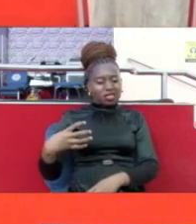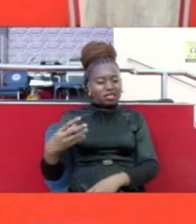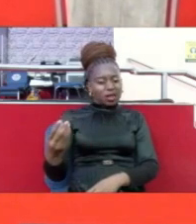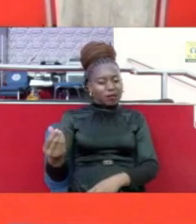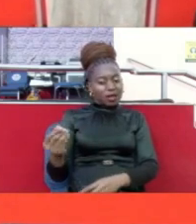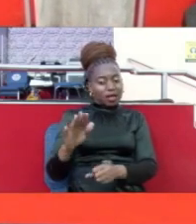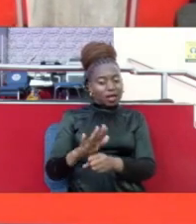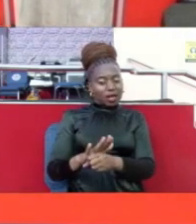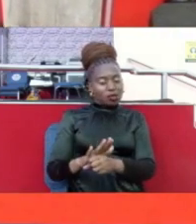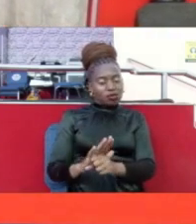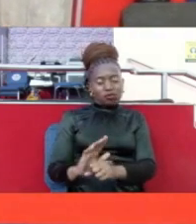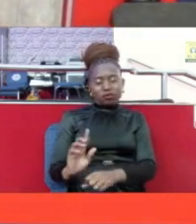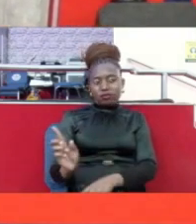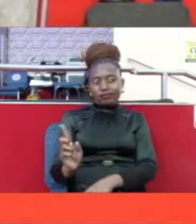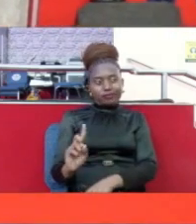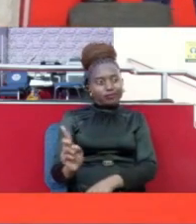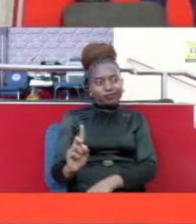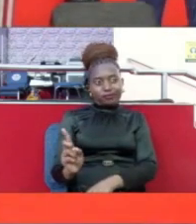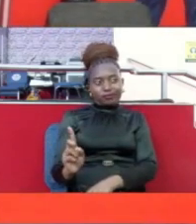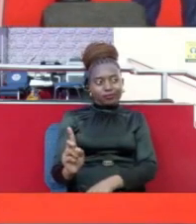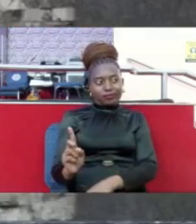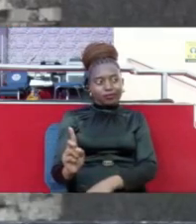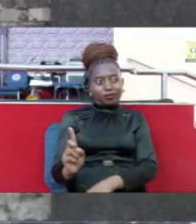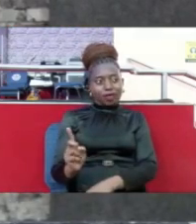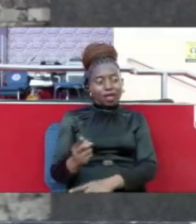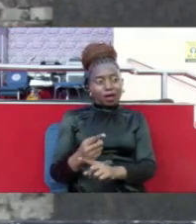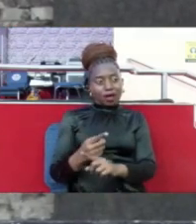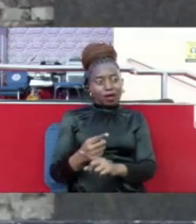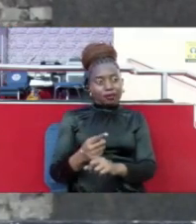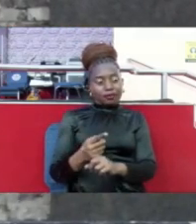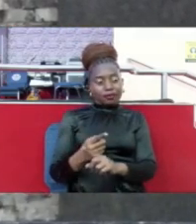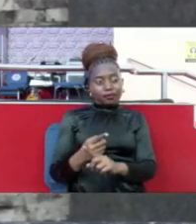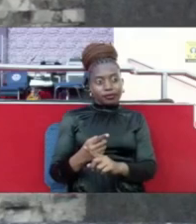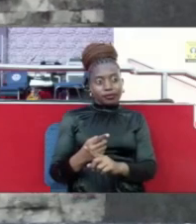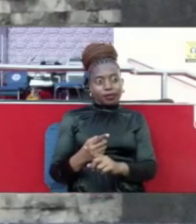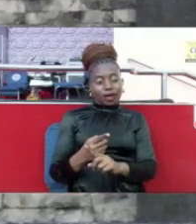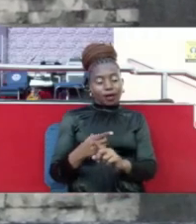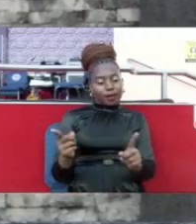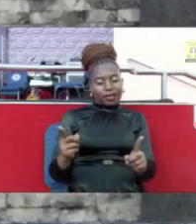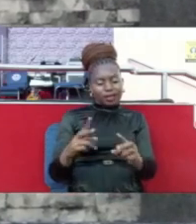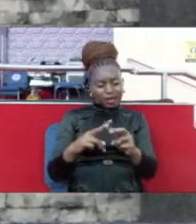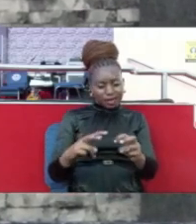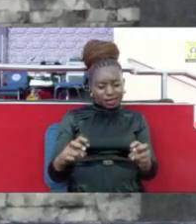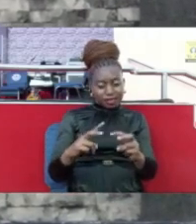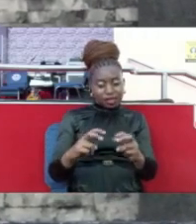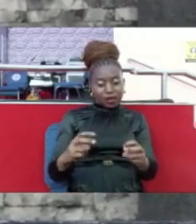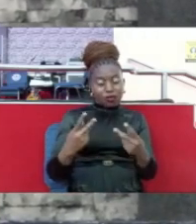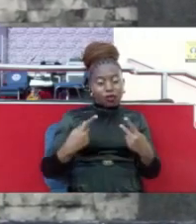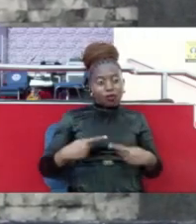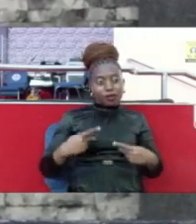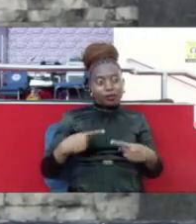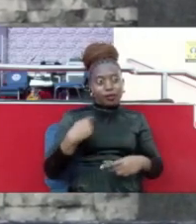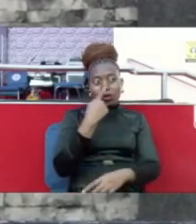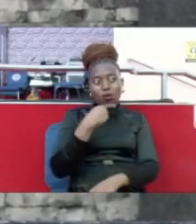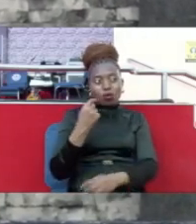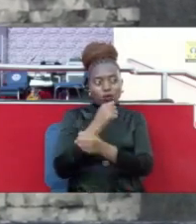pesa. To find a church. Ili wapate kanisa. They're looking for people that love others. Wanawatafuta